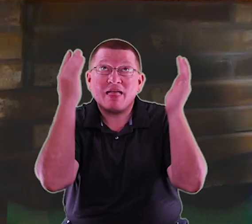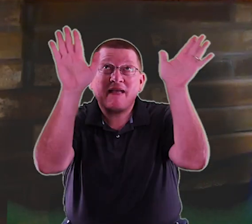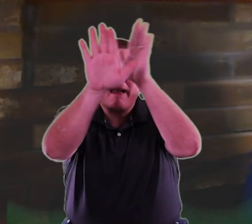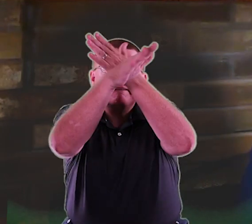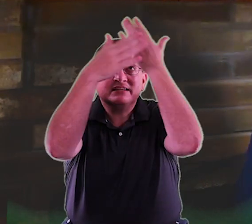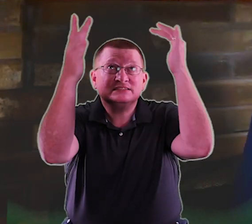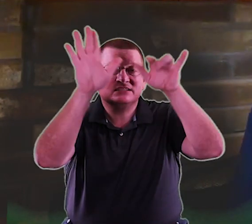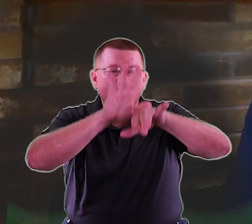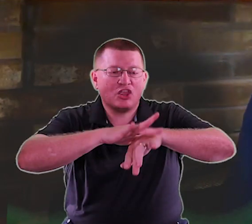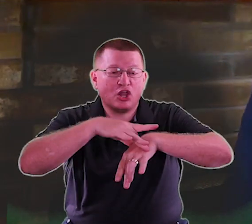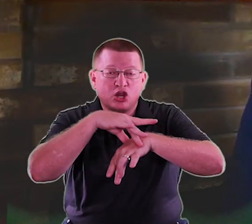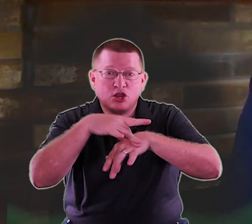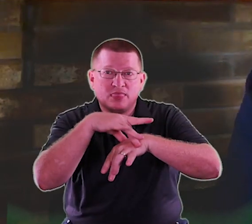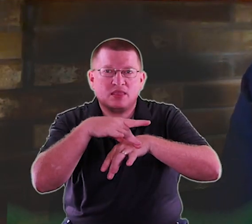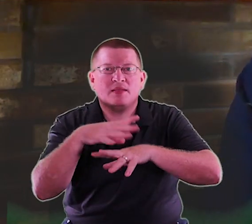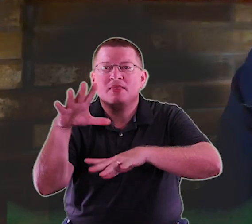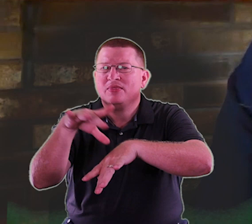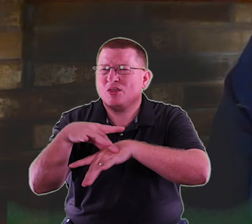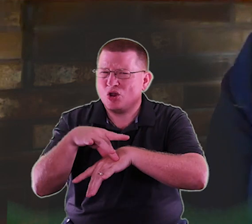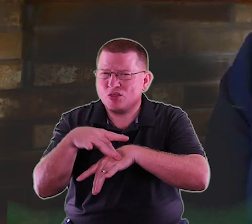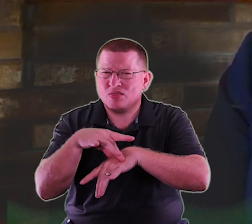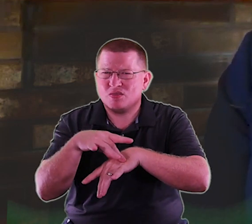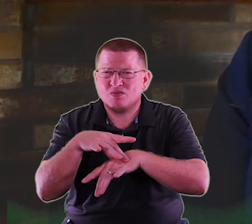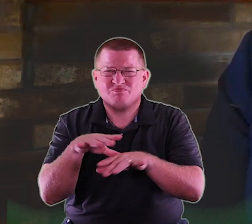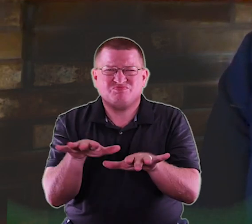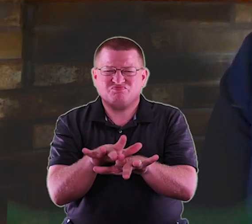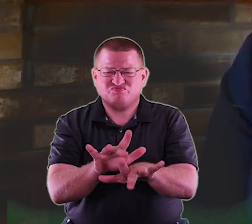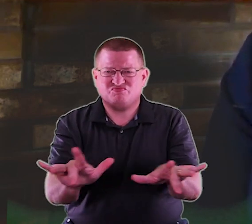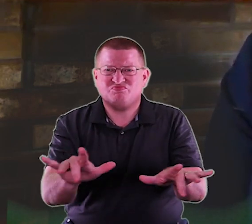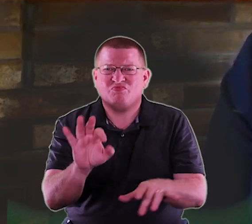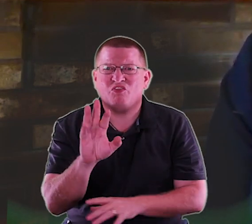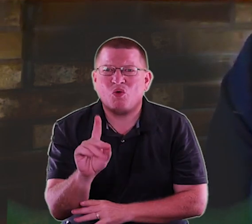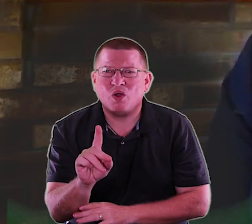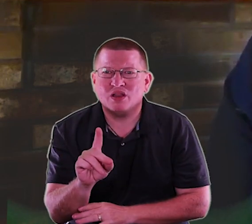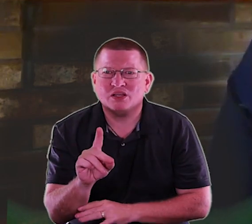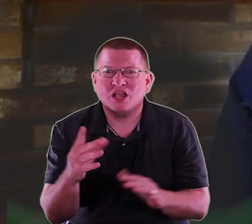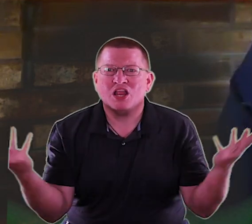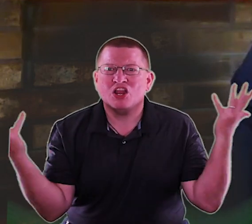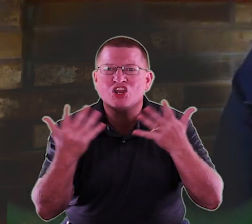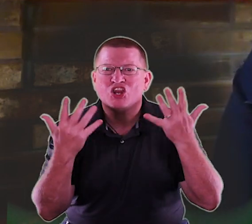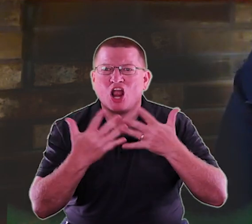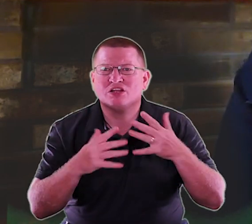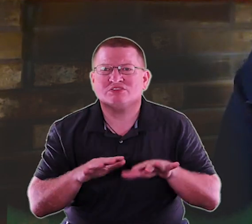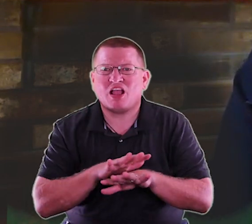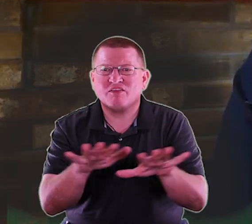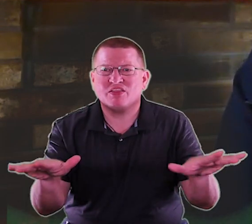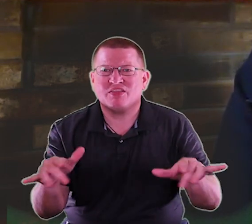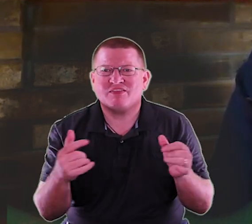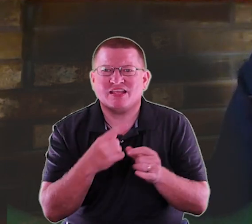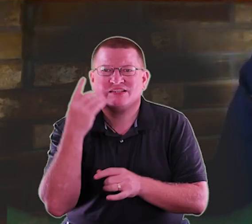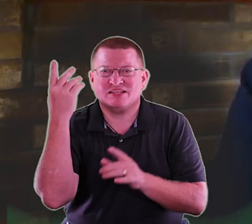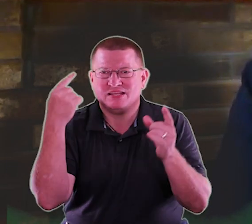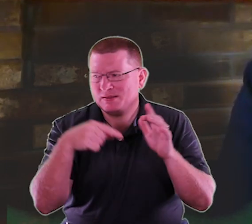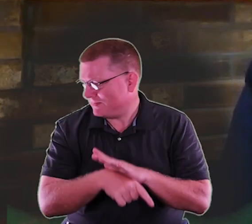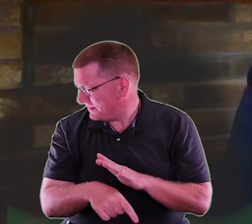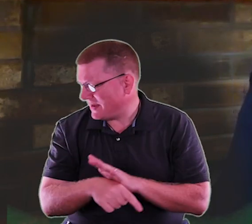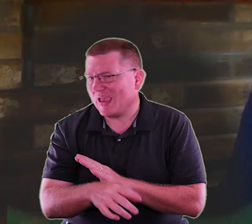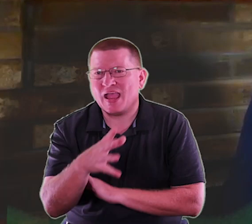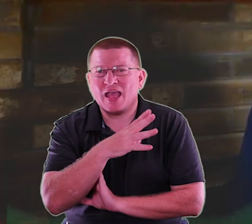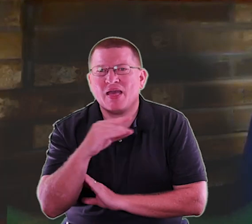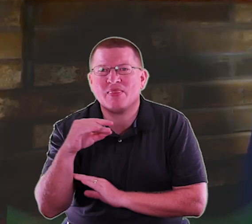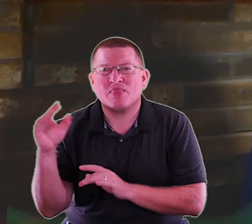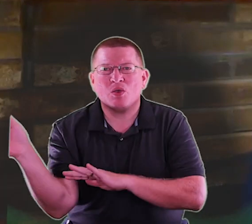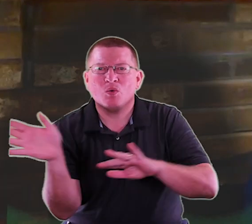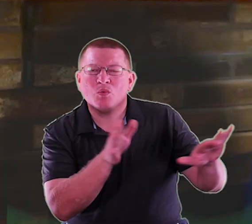and the earth was a formless void and darkness covered the face of the deep. And a wind